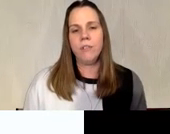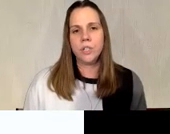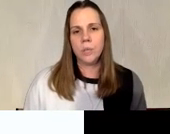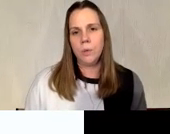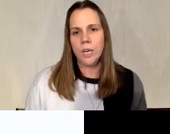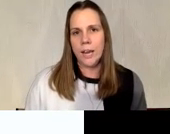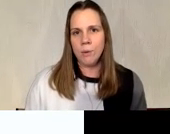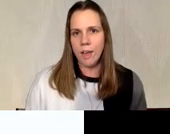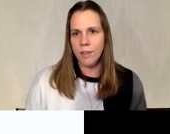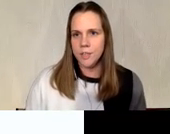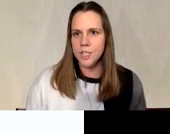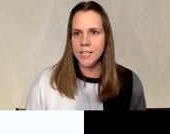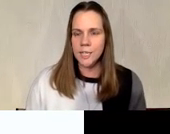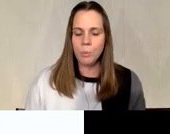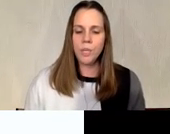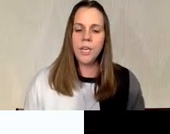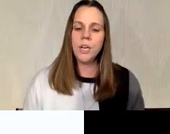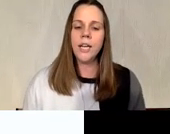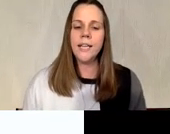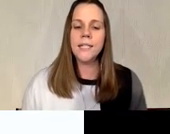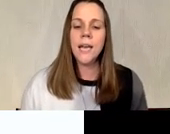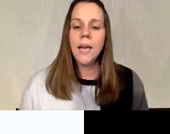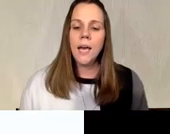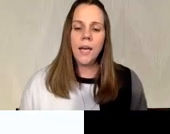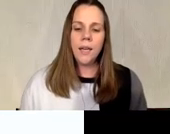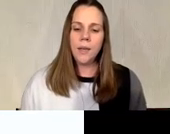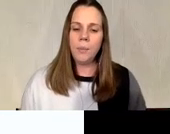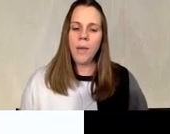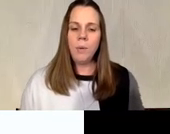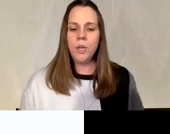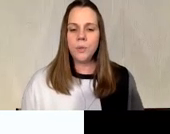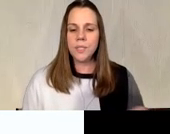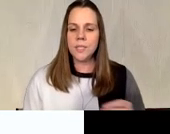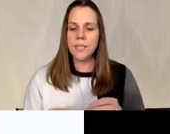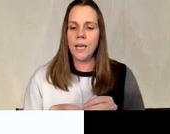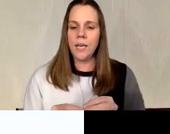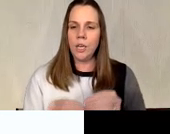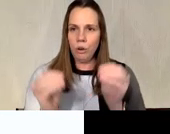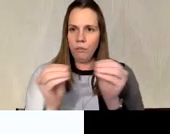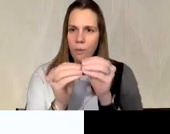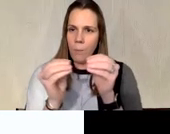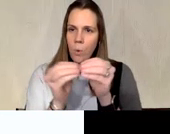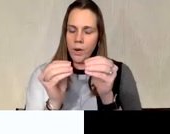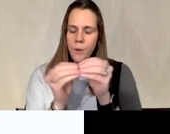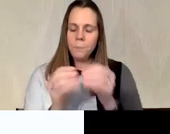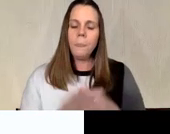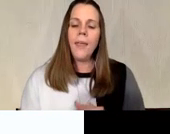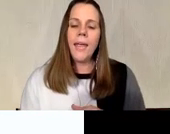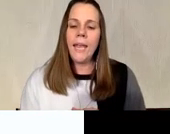their effort to communicate with others. An example here is a baby uses the sign for